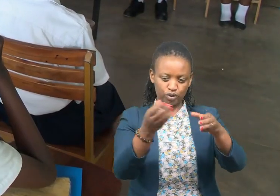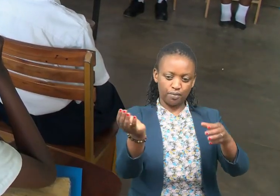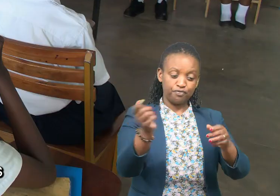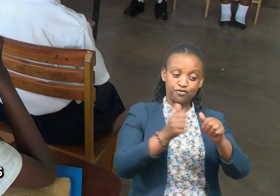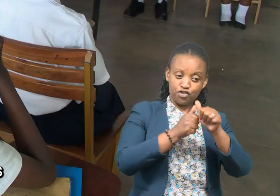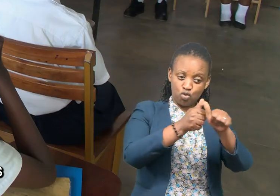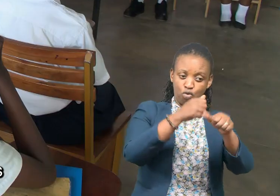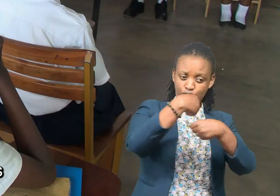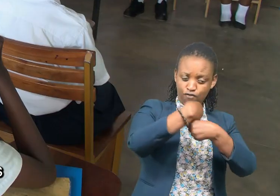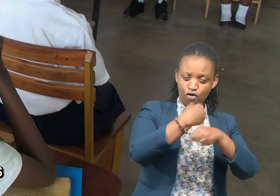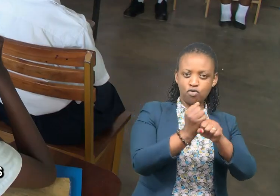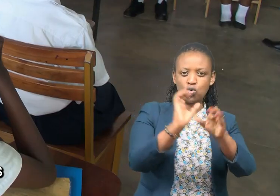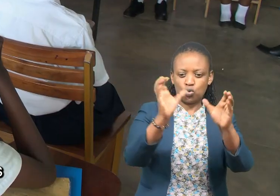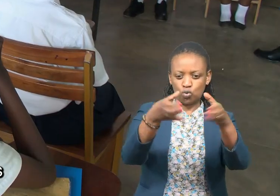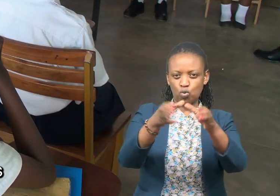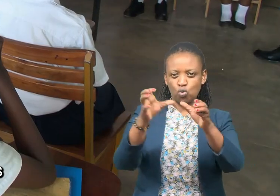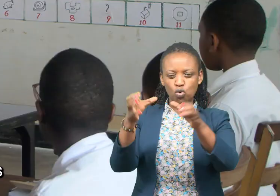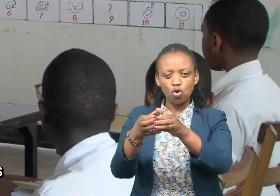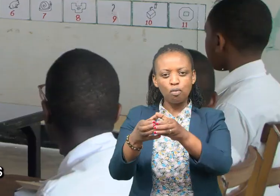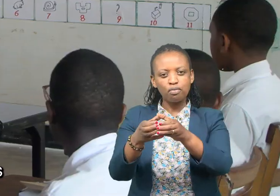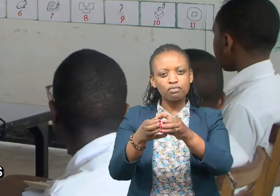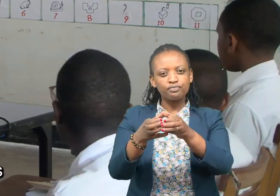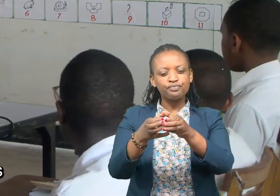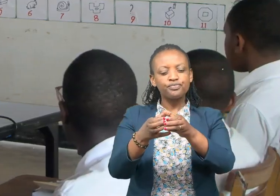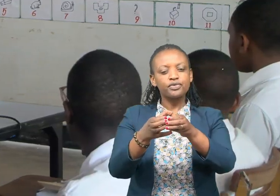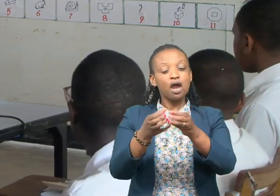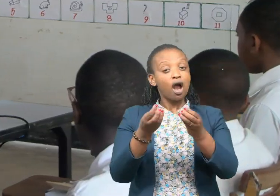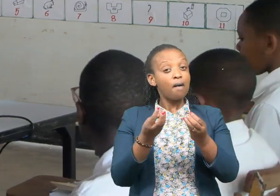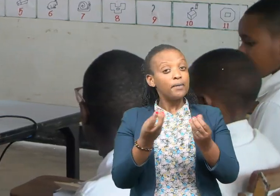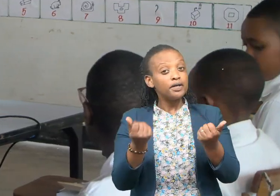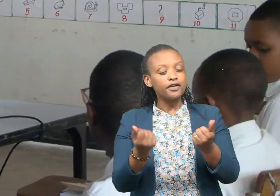groups. So you form a group of